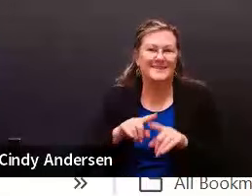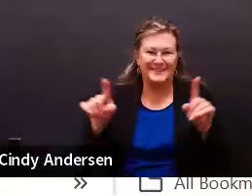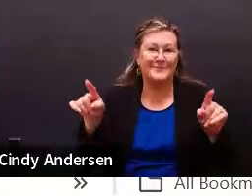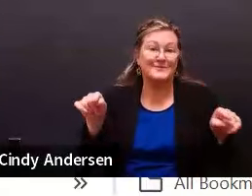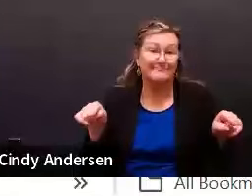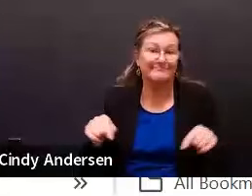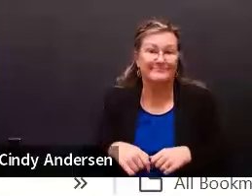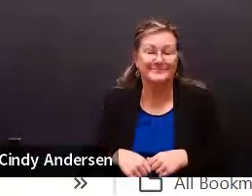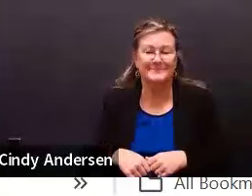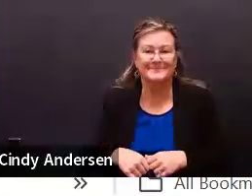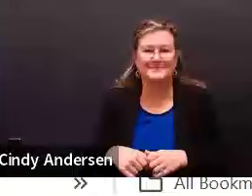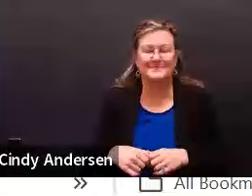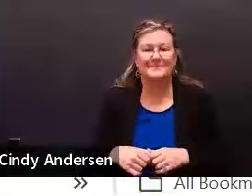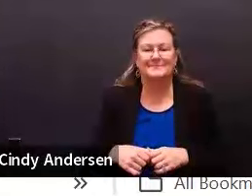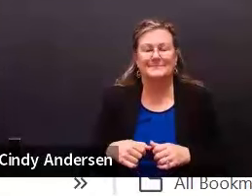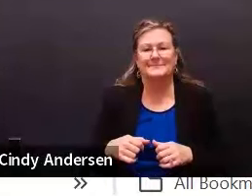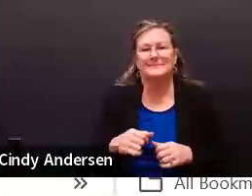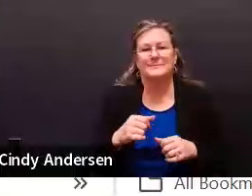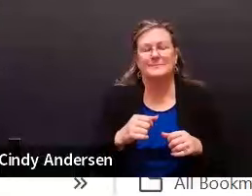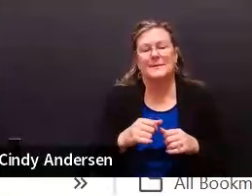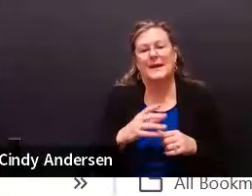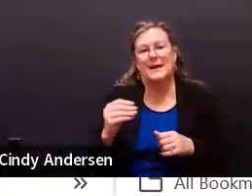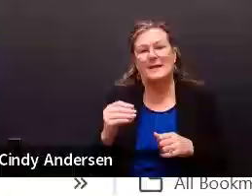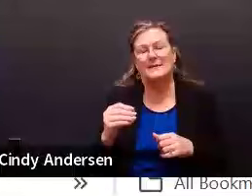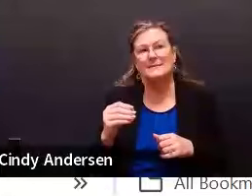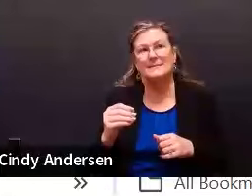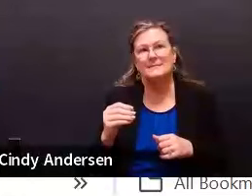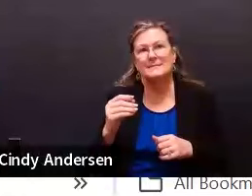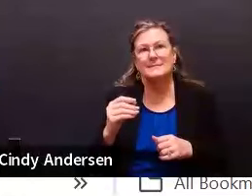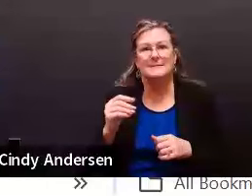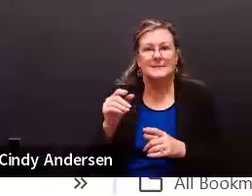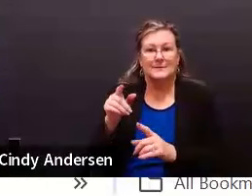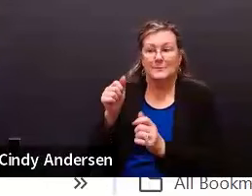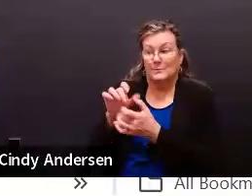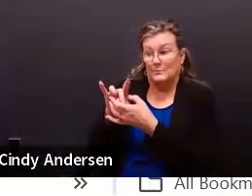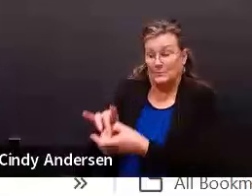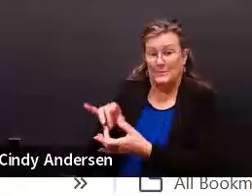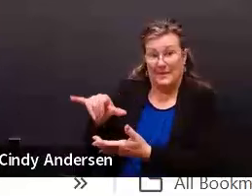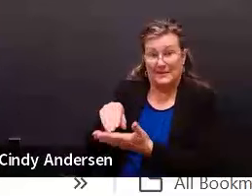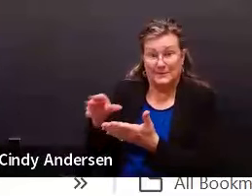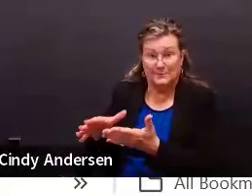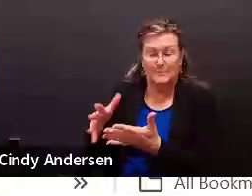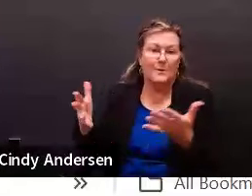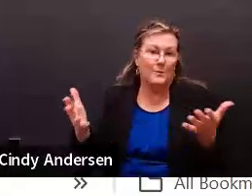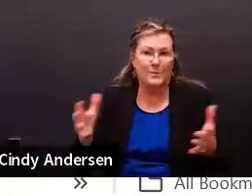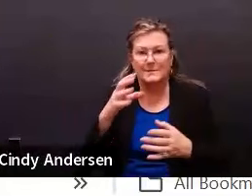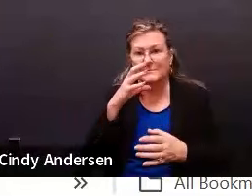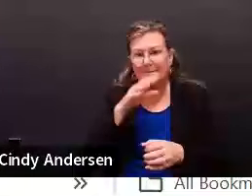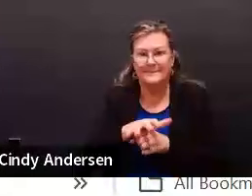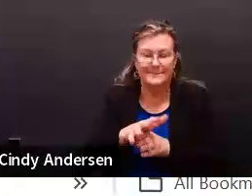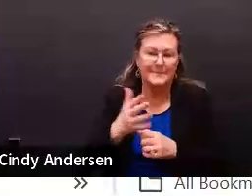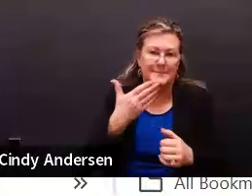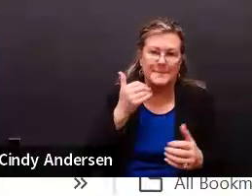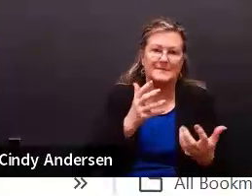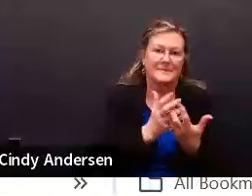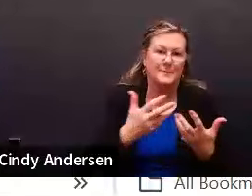difference between the alternate diploma and a regular, and in light of that student, what is going to be rigorous and what is going to be the best fit. And then I